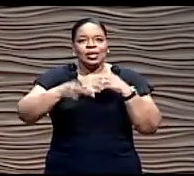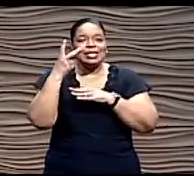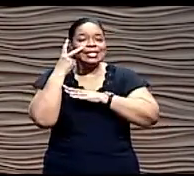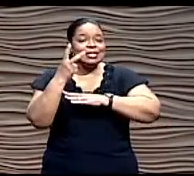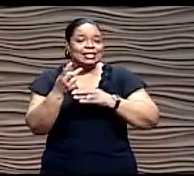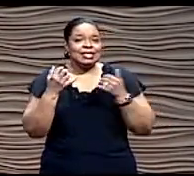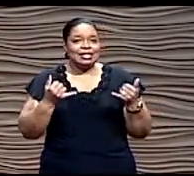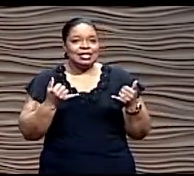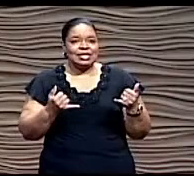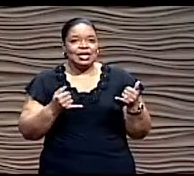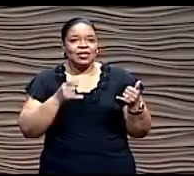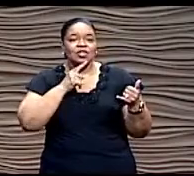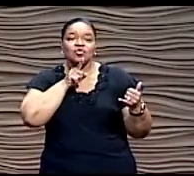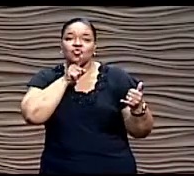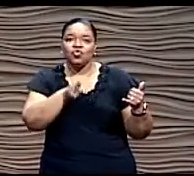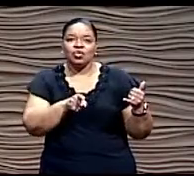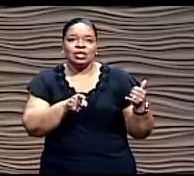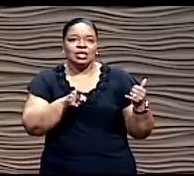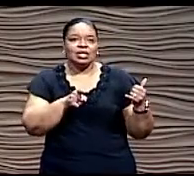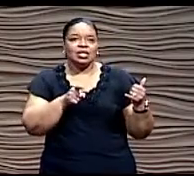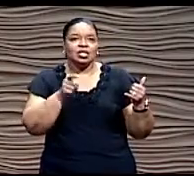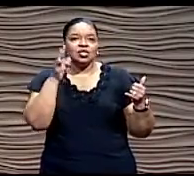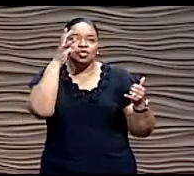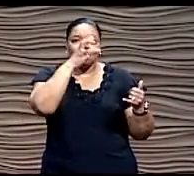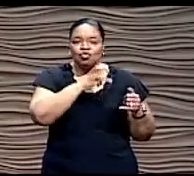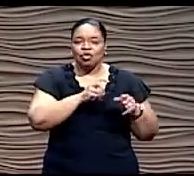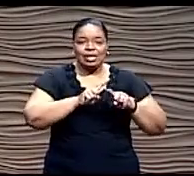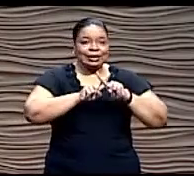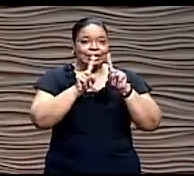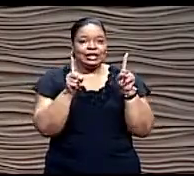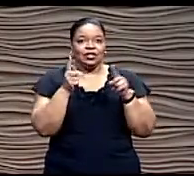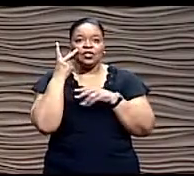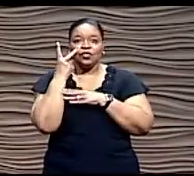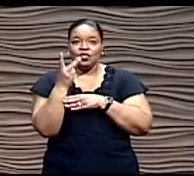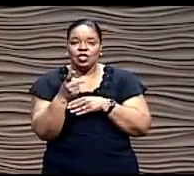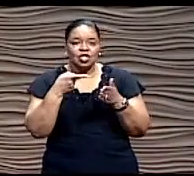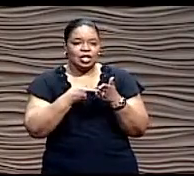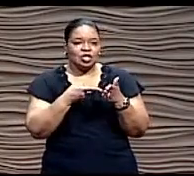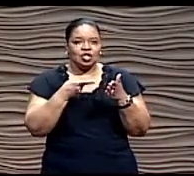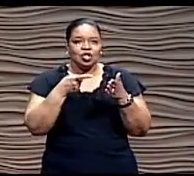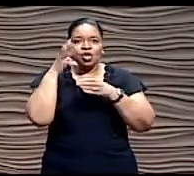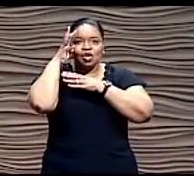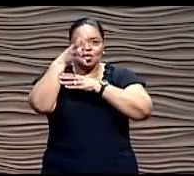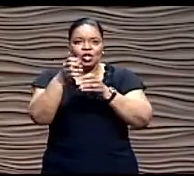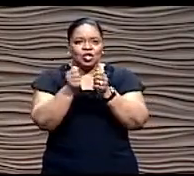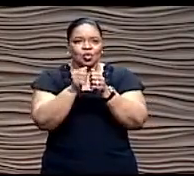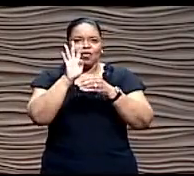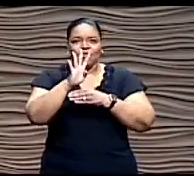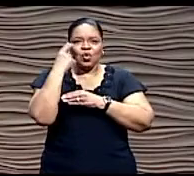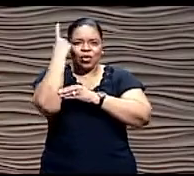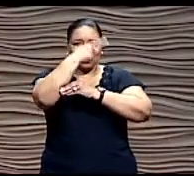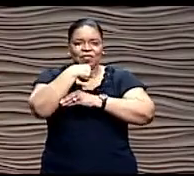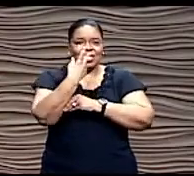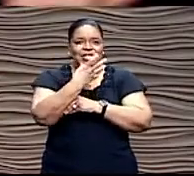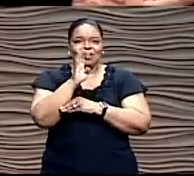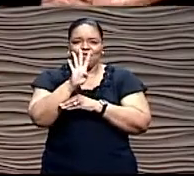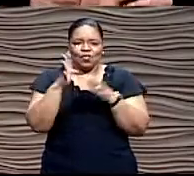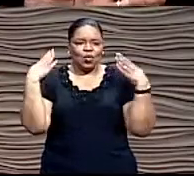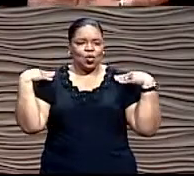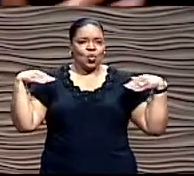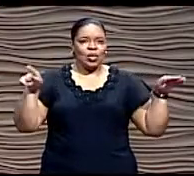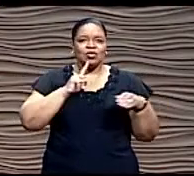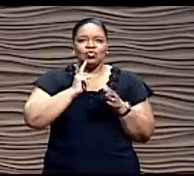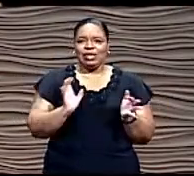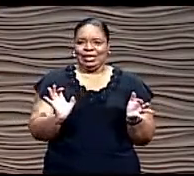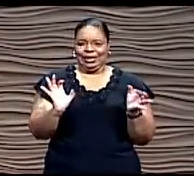this strange image, these creatures with four faces and four wings